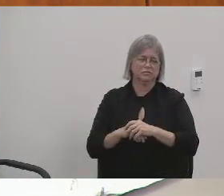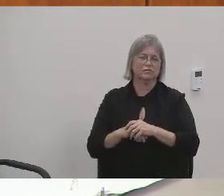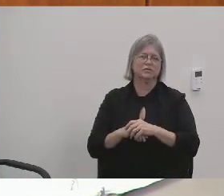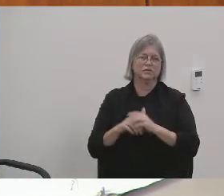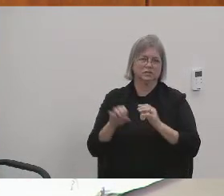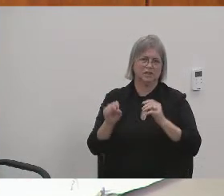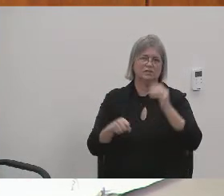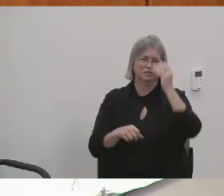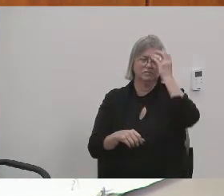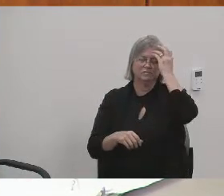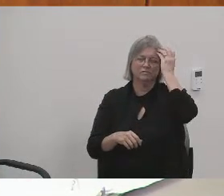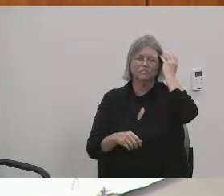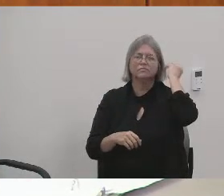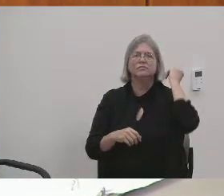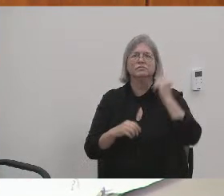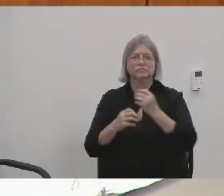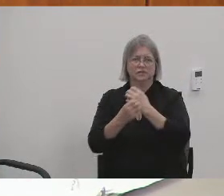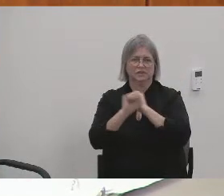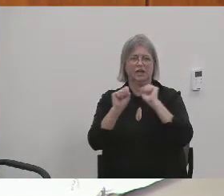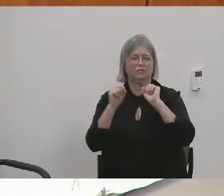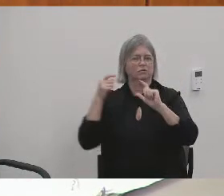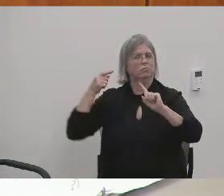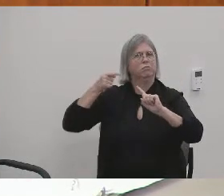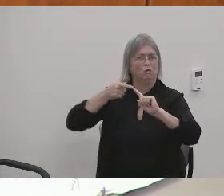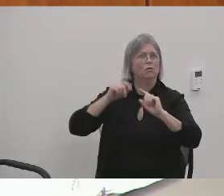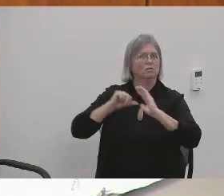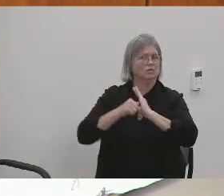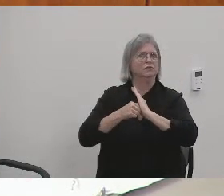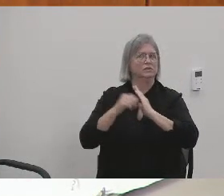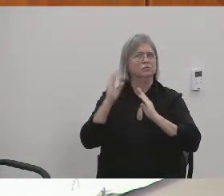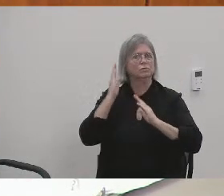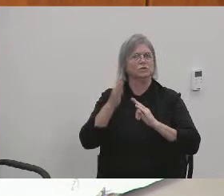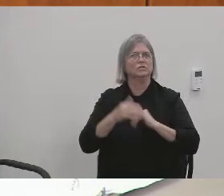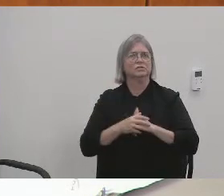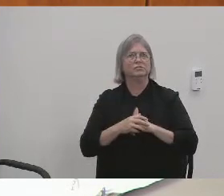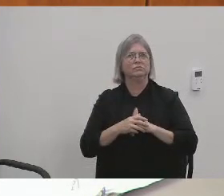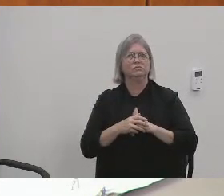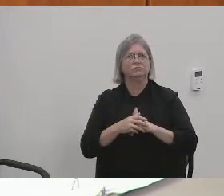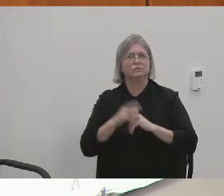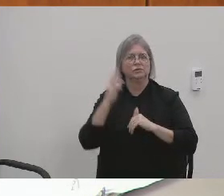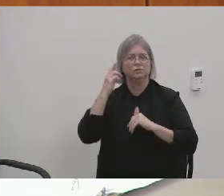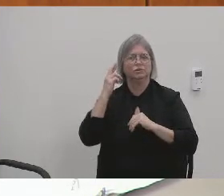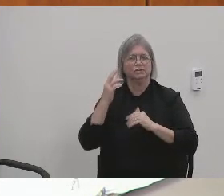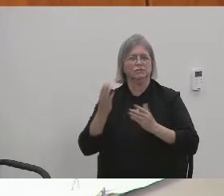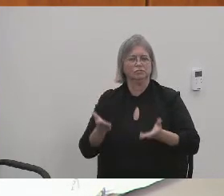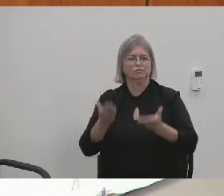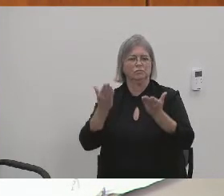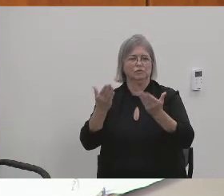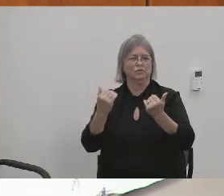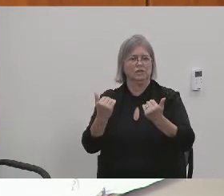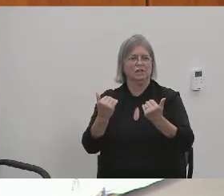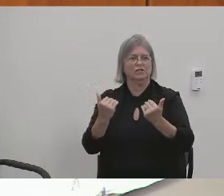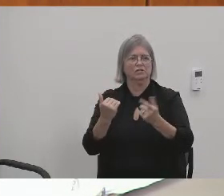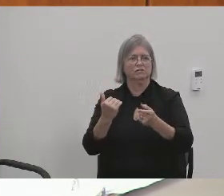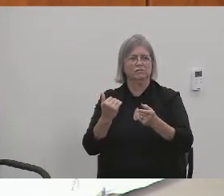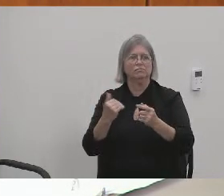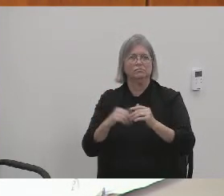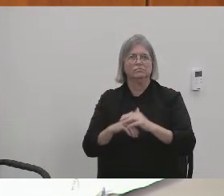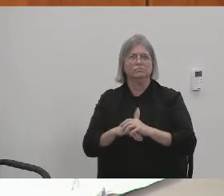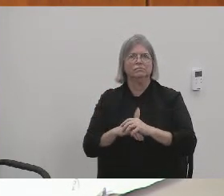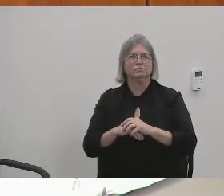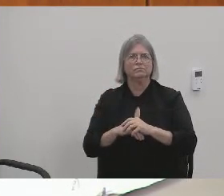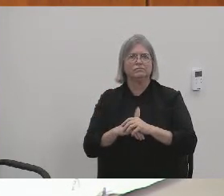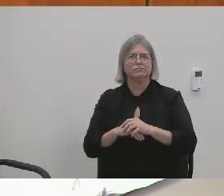absolutely, safety is of the utmost concern, and I think that's really one of the reasons why we're bringing it to you, is because they did do their due